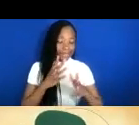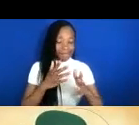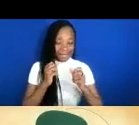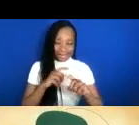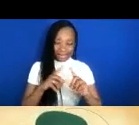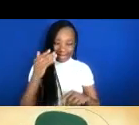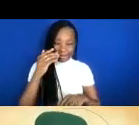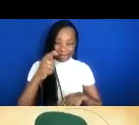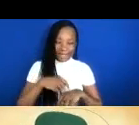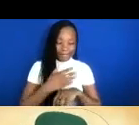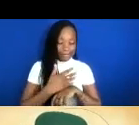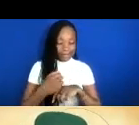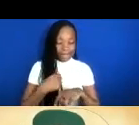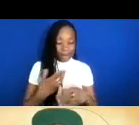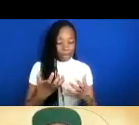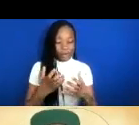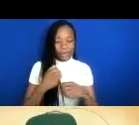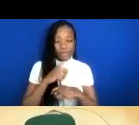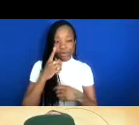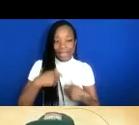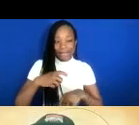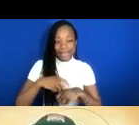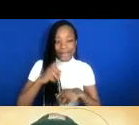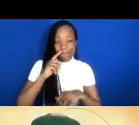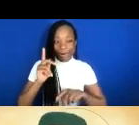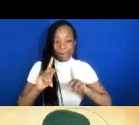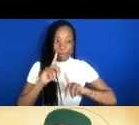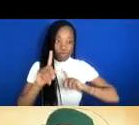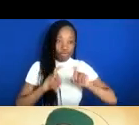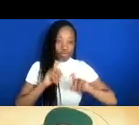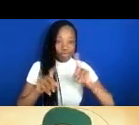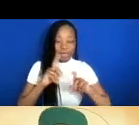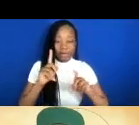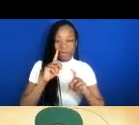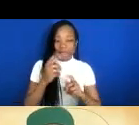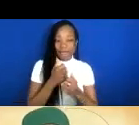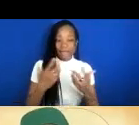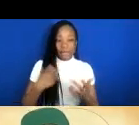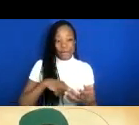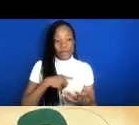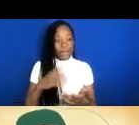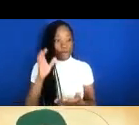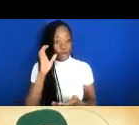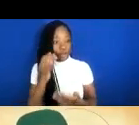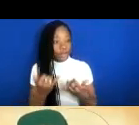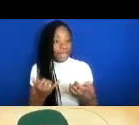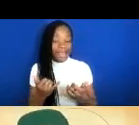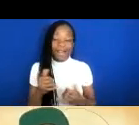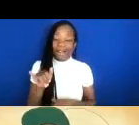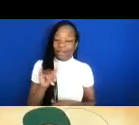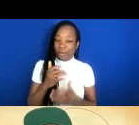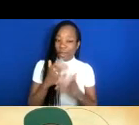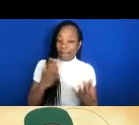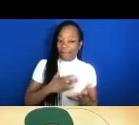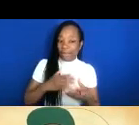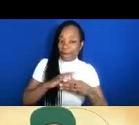towards the end and I want to leave time for folks to ask questions of everyone and all the things we've heard today. And because a lot of what I'm going to say has